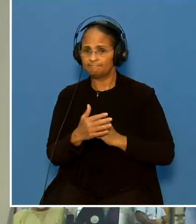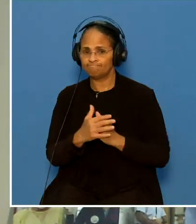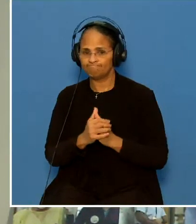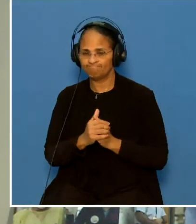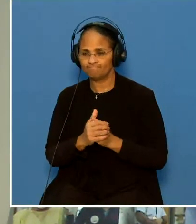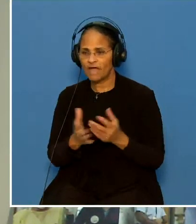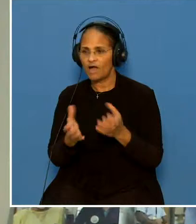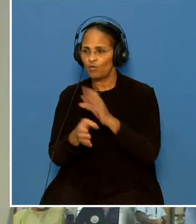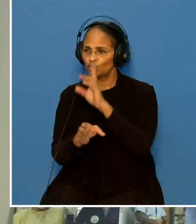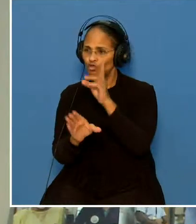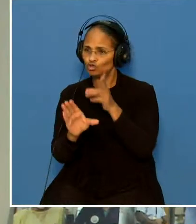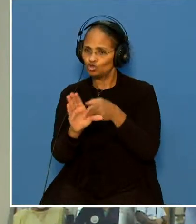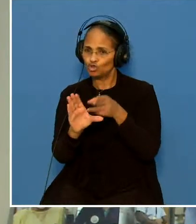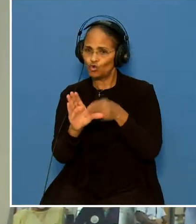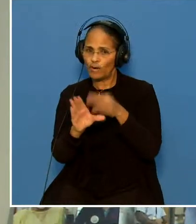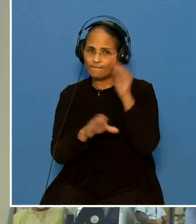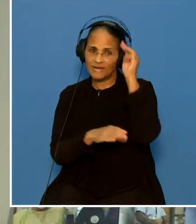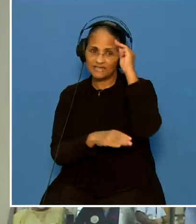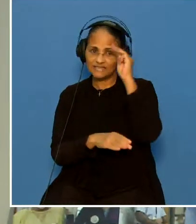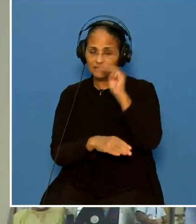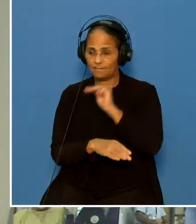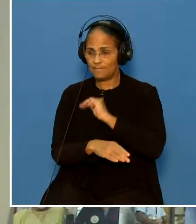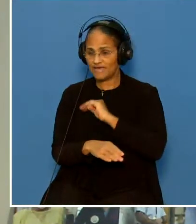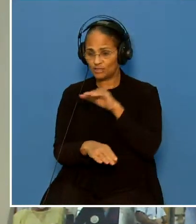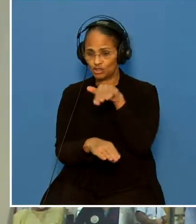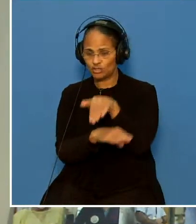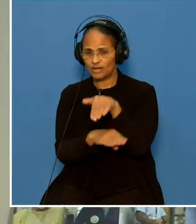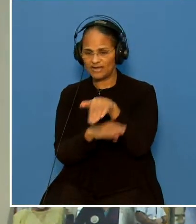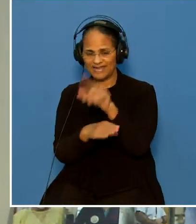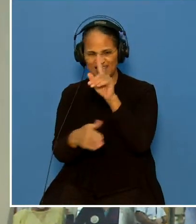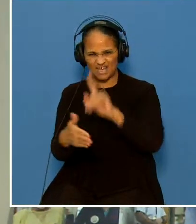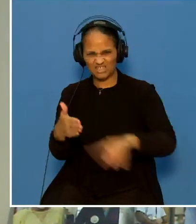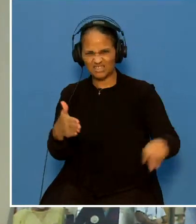I wish to join Minister Ming tonight in condemning